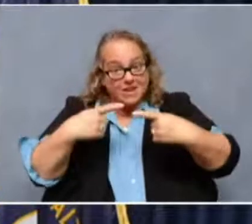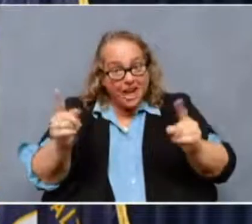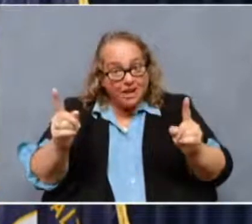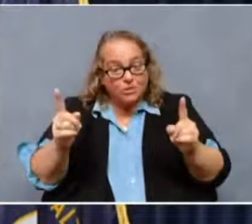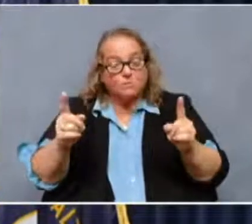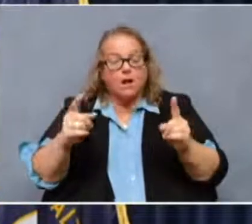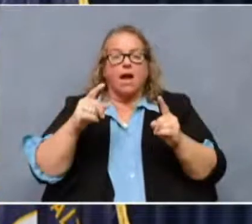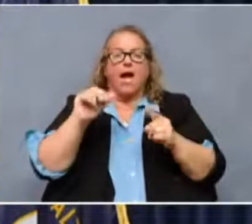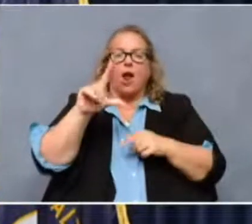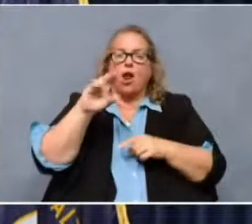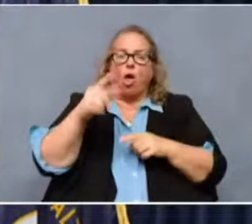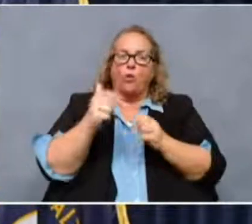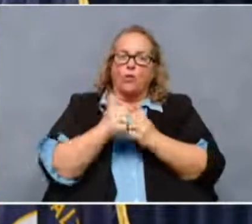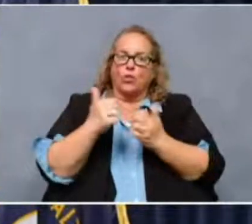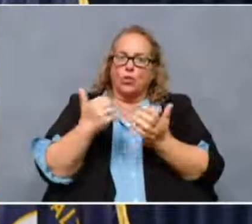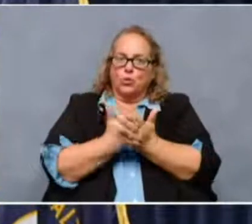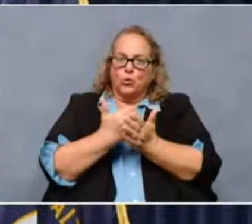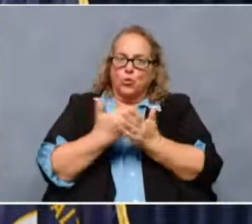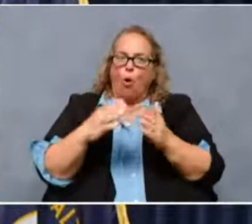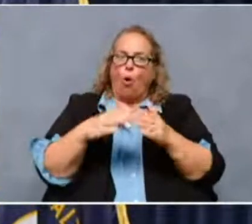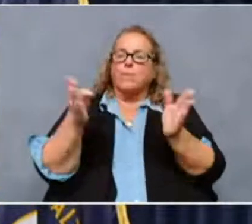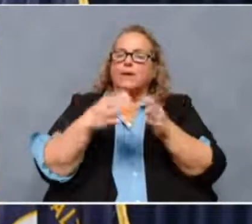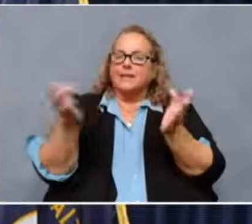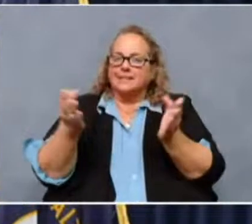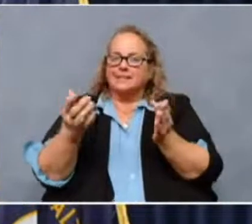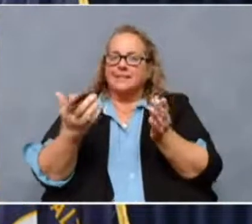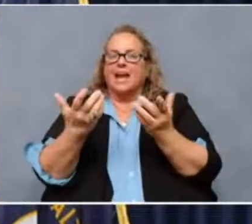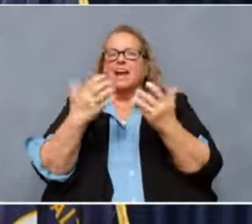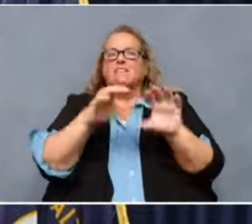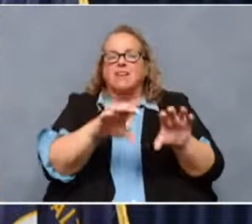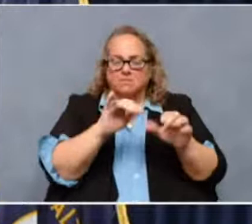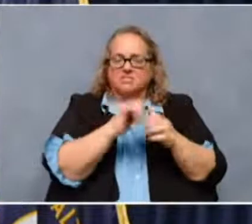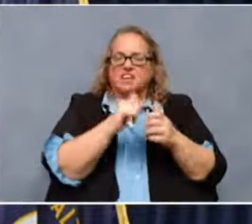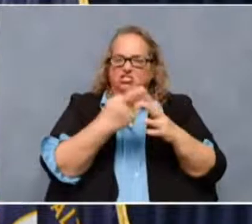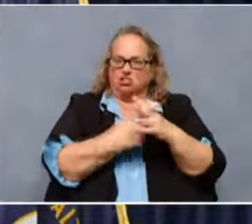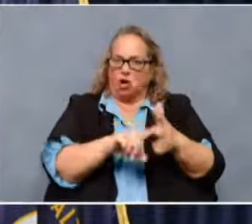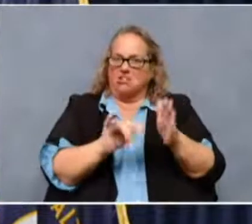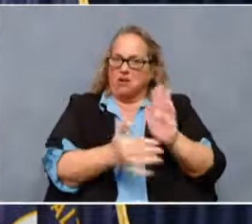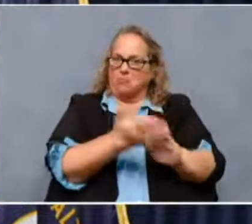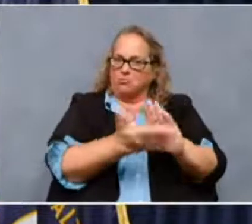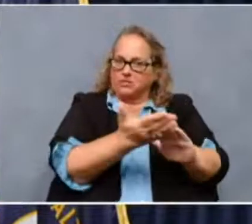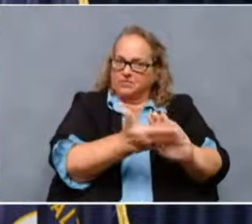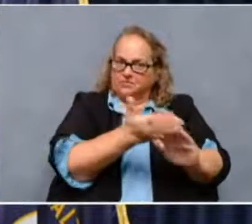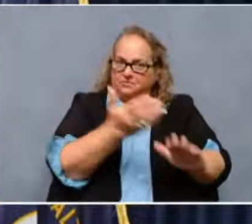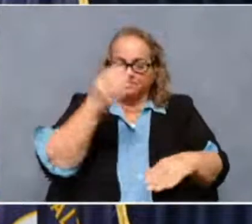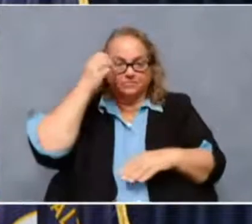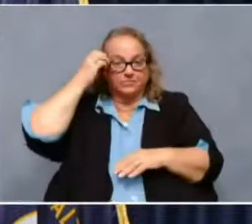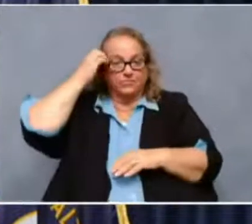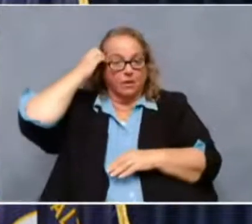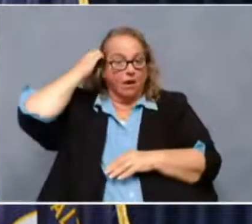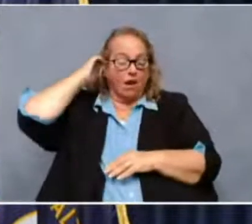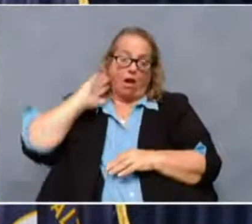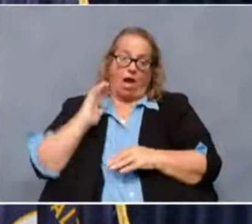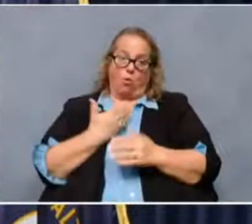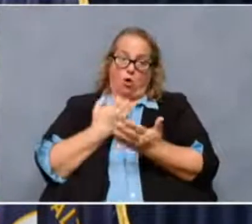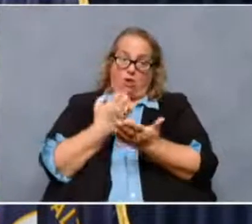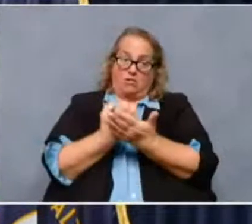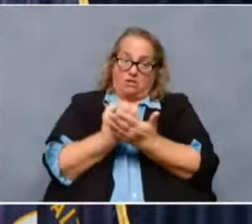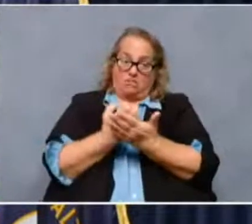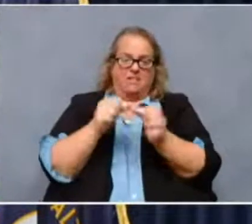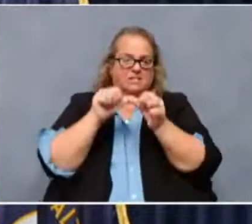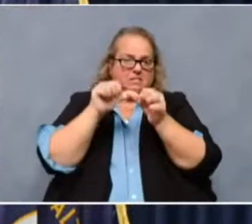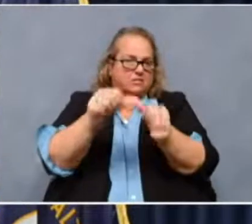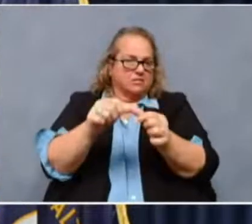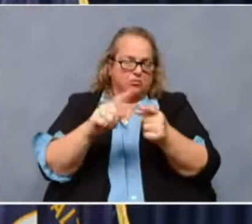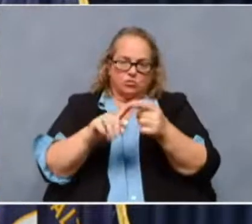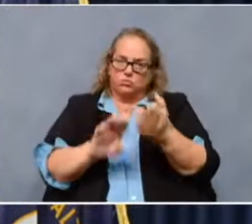openings, investments that have been operationalized. Our economy continues to be on fire, and we